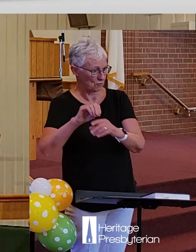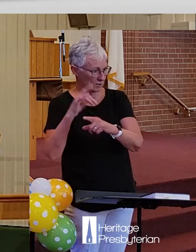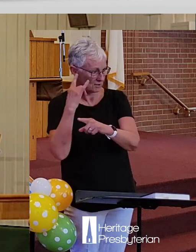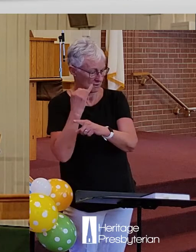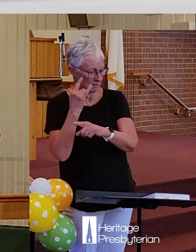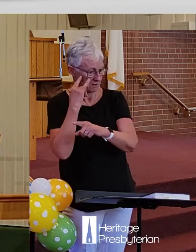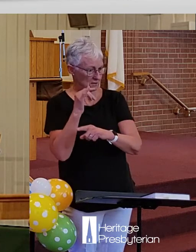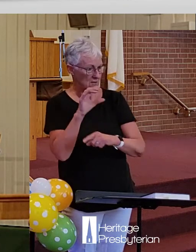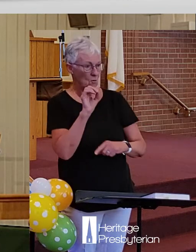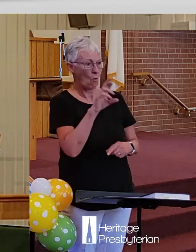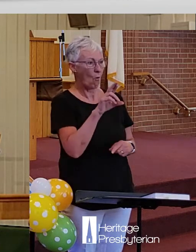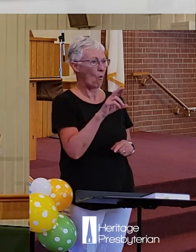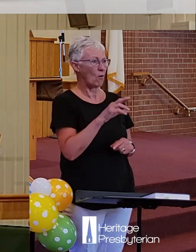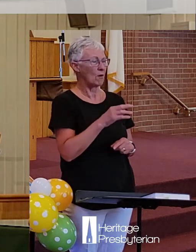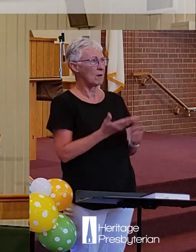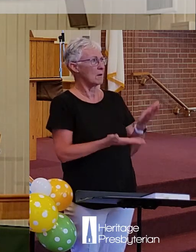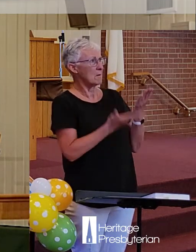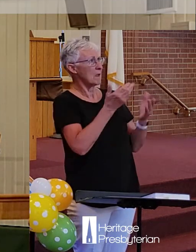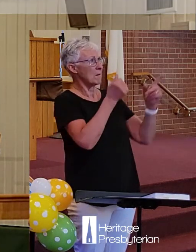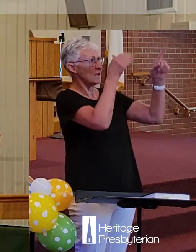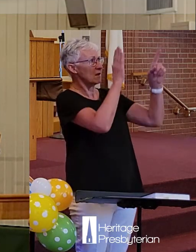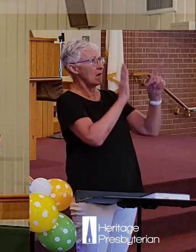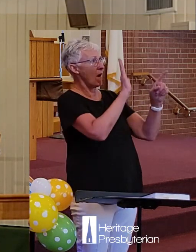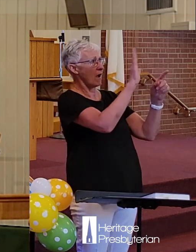"I am with you always."